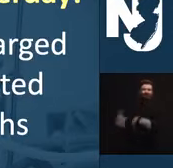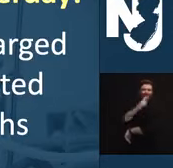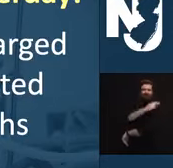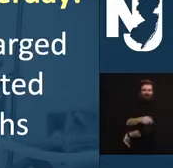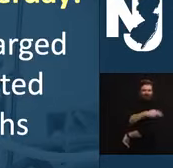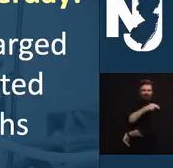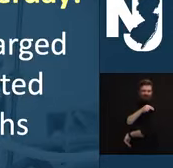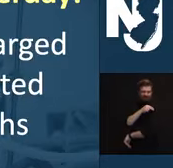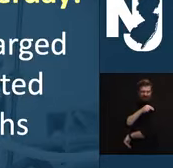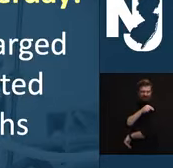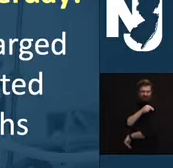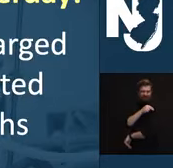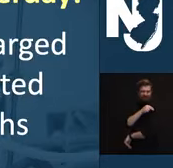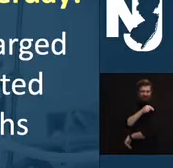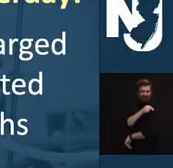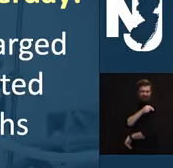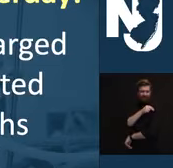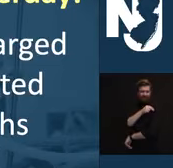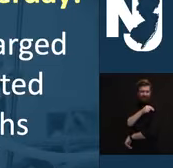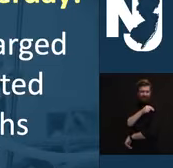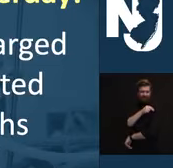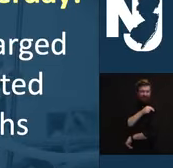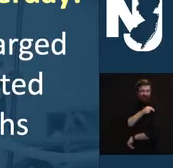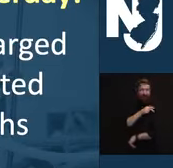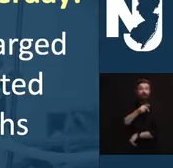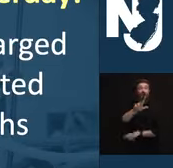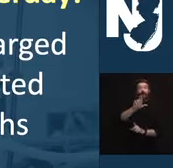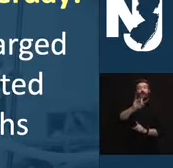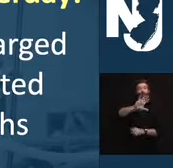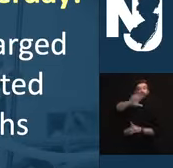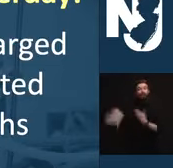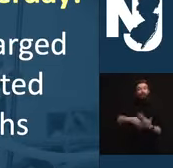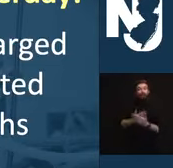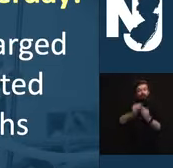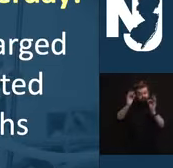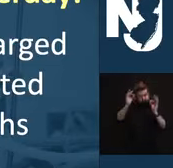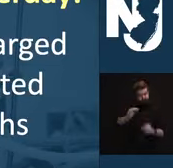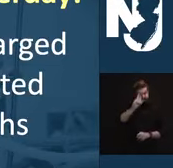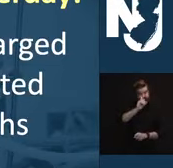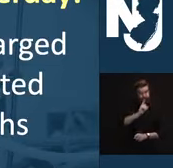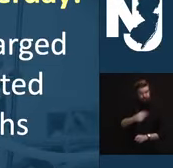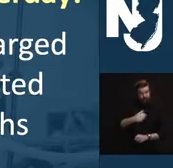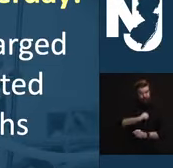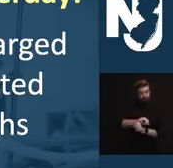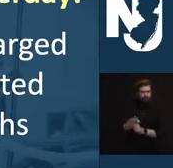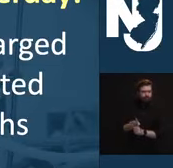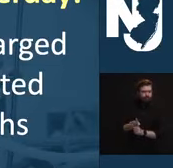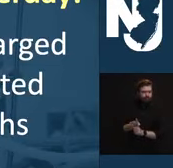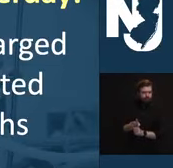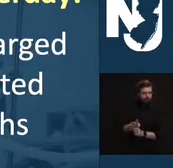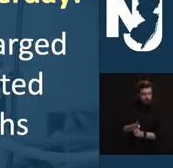not confirmed yet, but there were 49 in-hospital deaths just